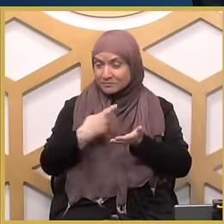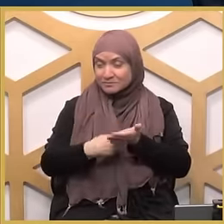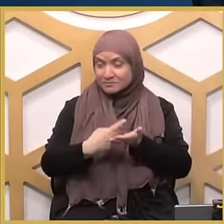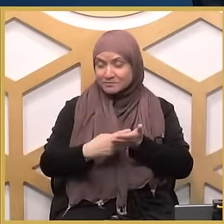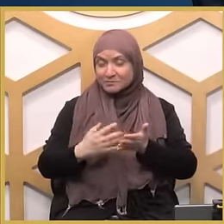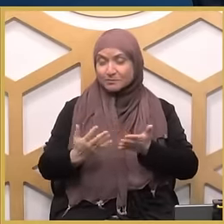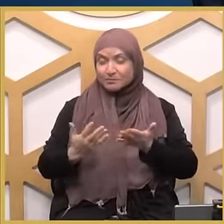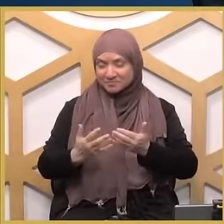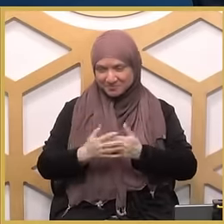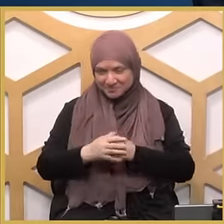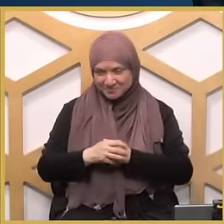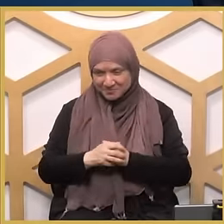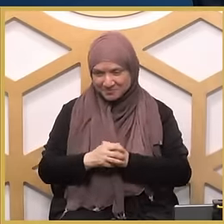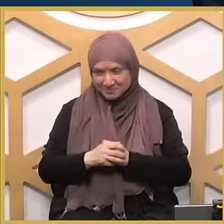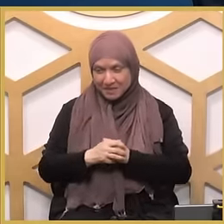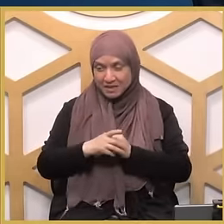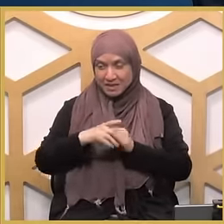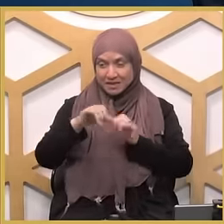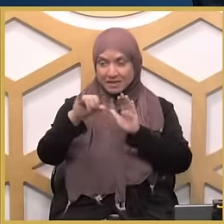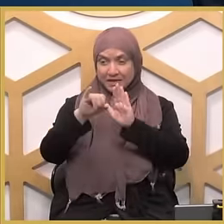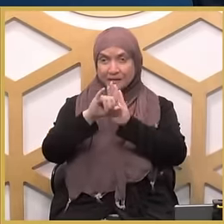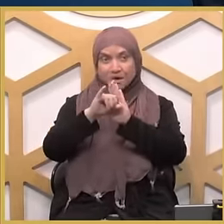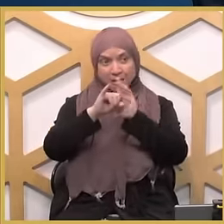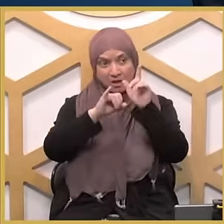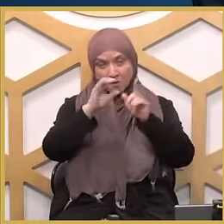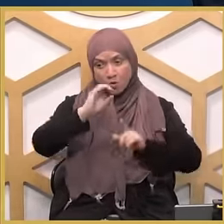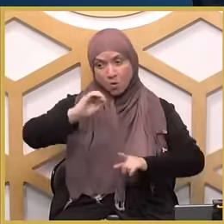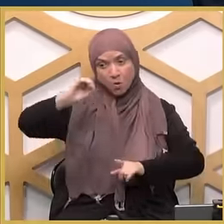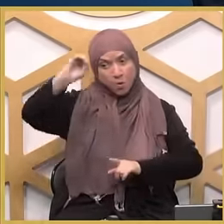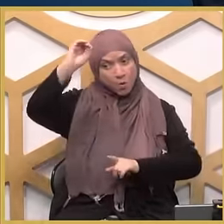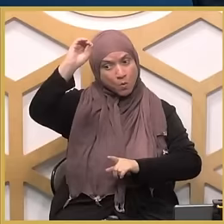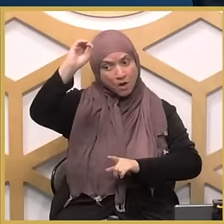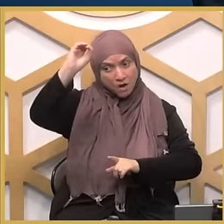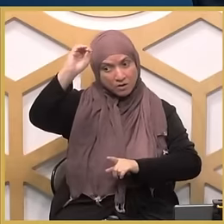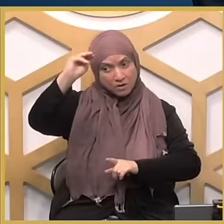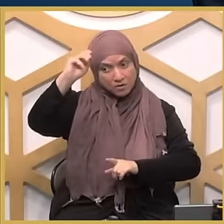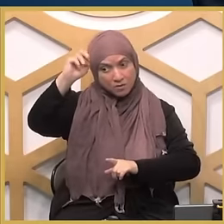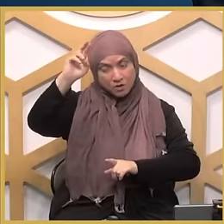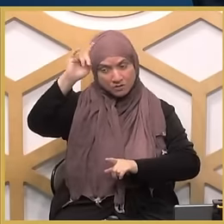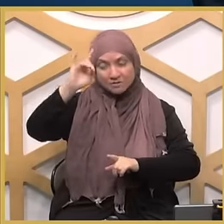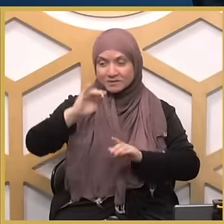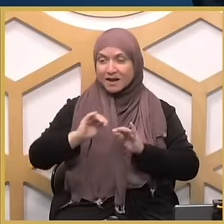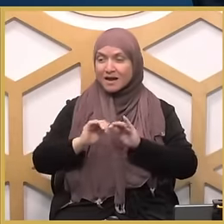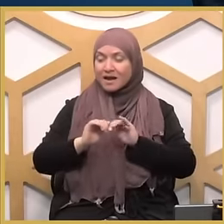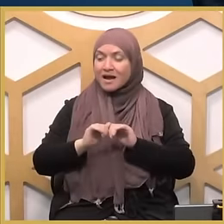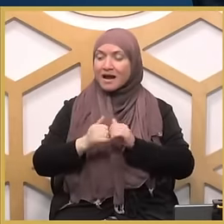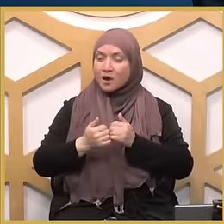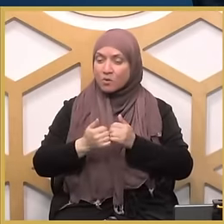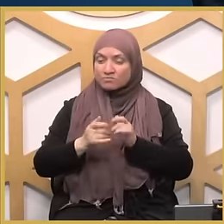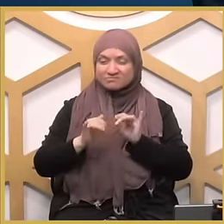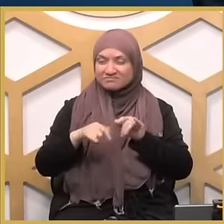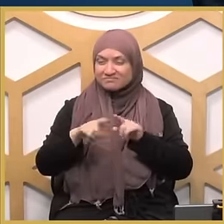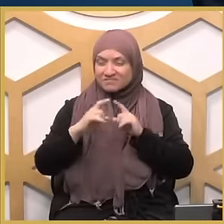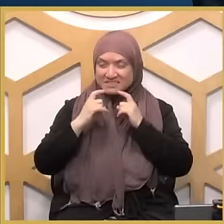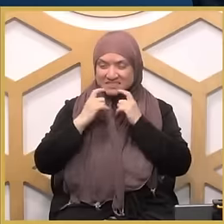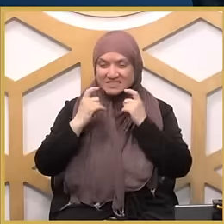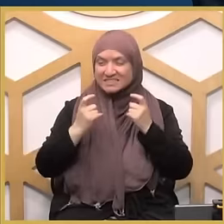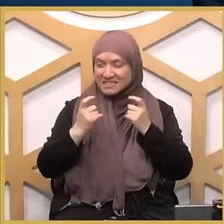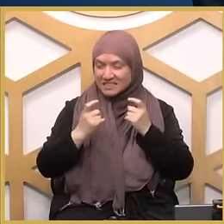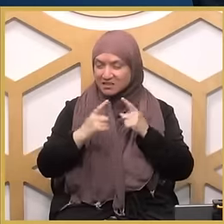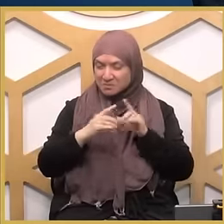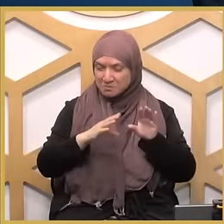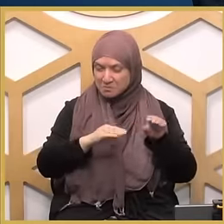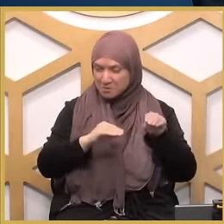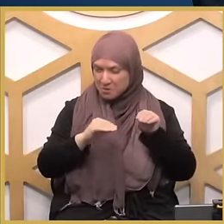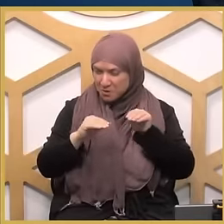of how sins, they remove the sense of protectiveness, the sense of haya. We said that when it comes to protectiveness,